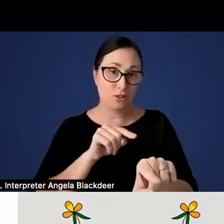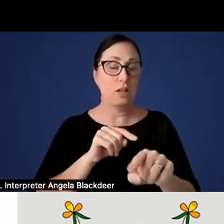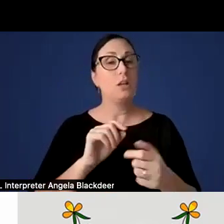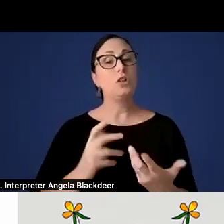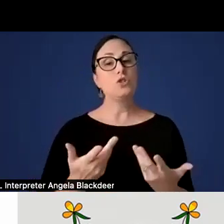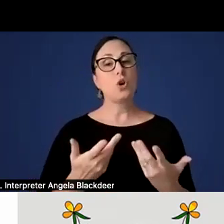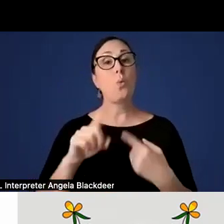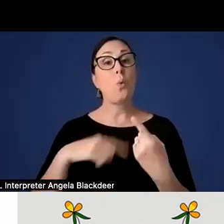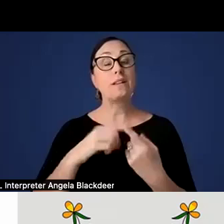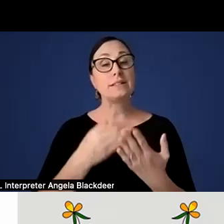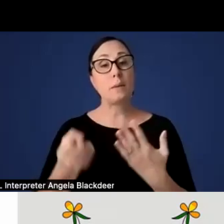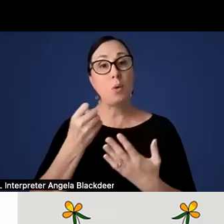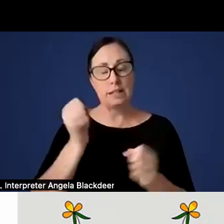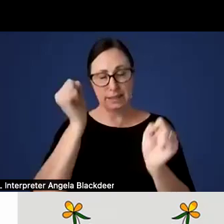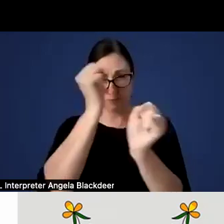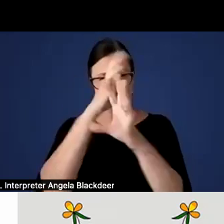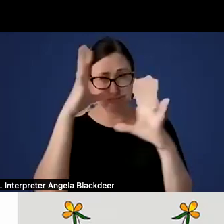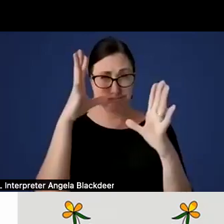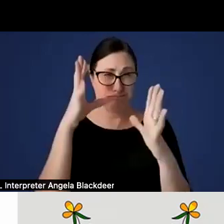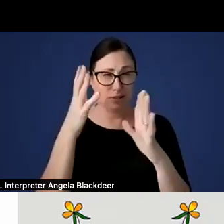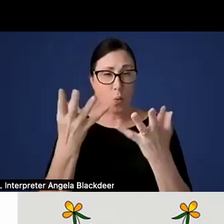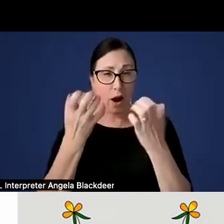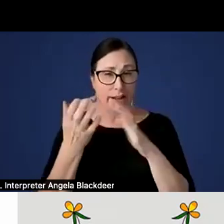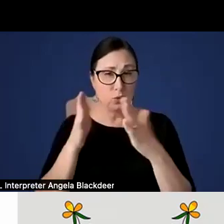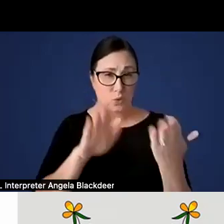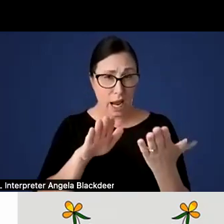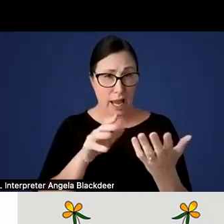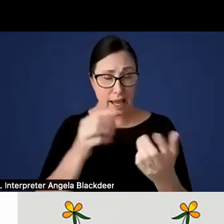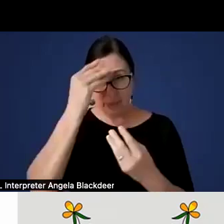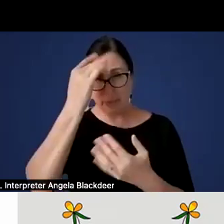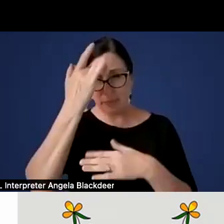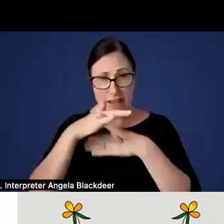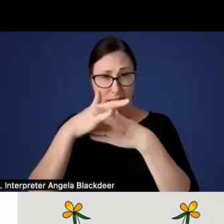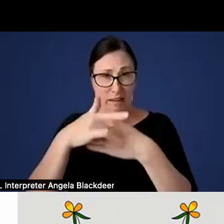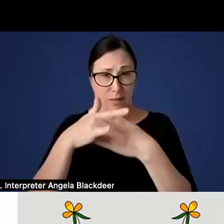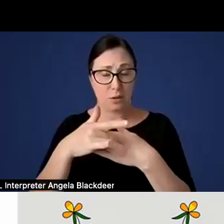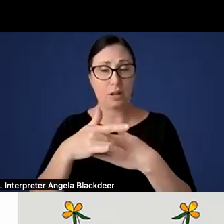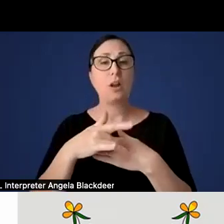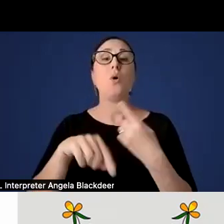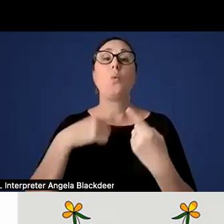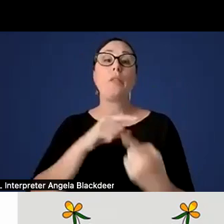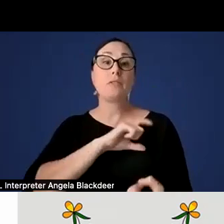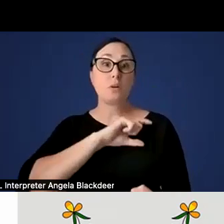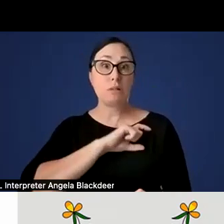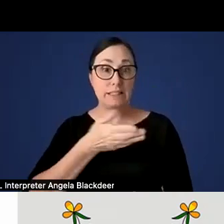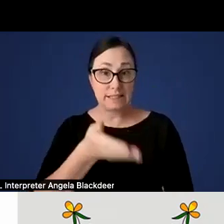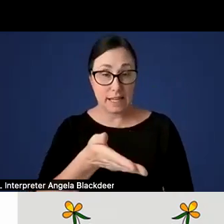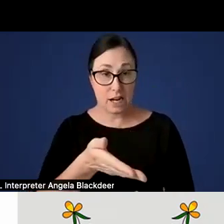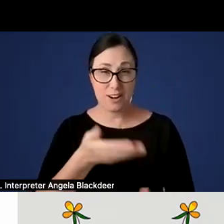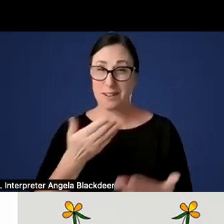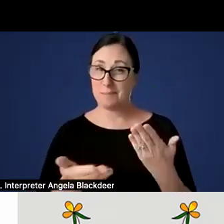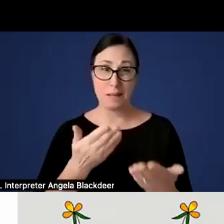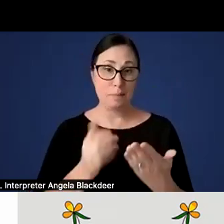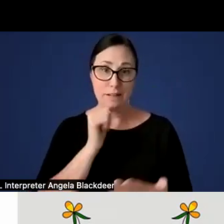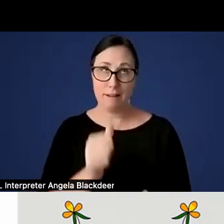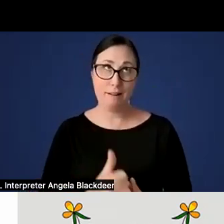ideation or thoughts of harm or looking to act on it? And then when there's a police presence there, it may not go